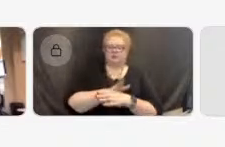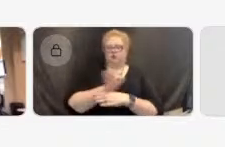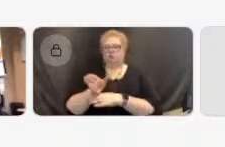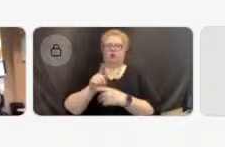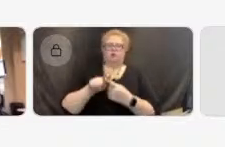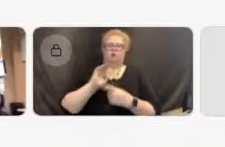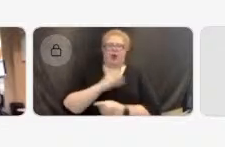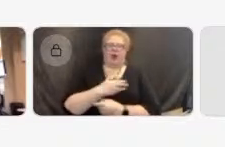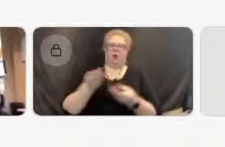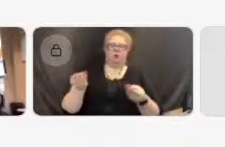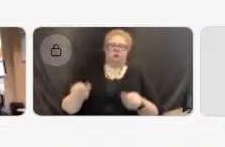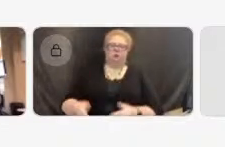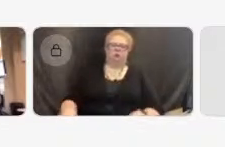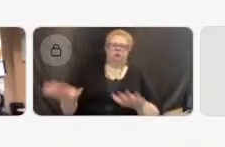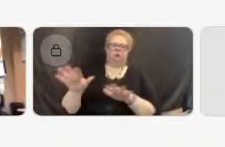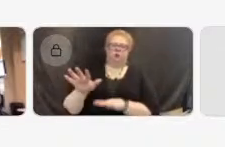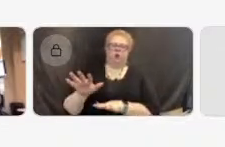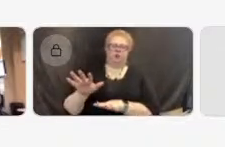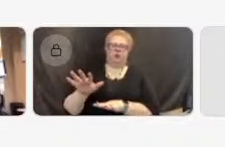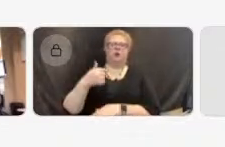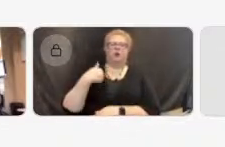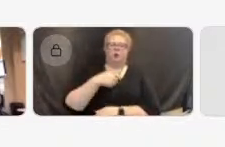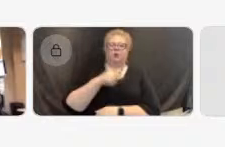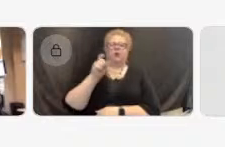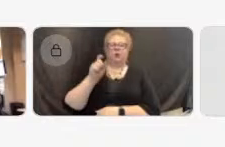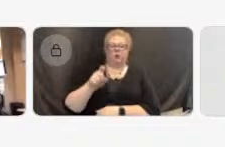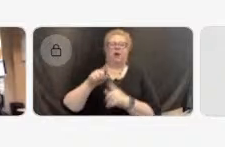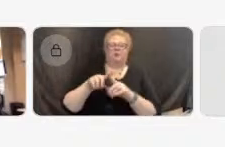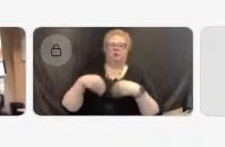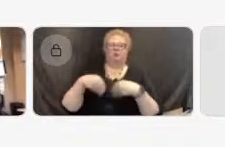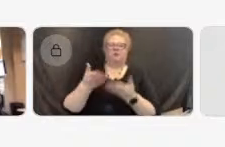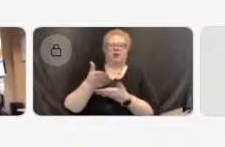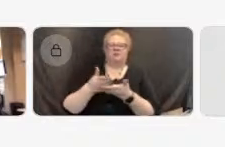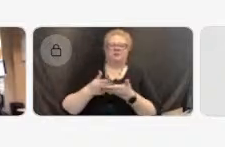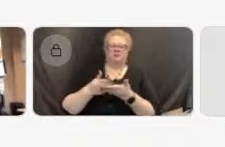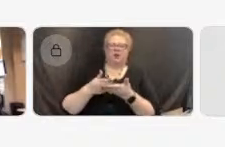So we will have to provide detention.